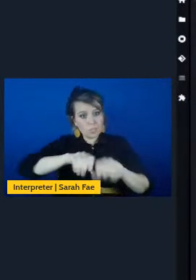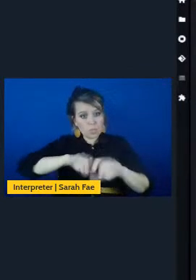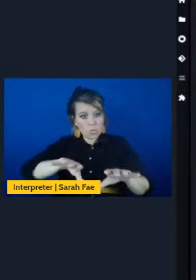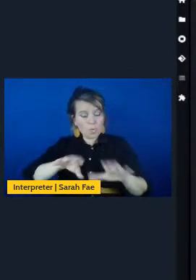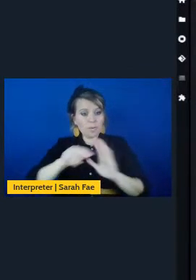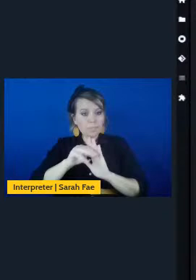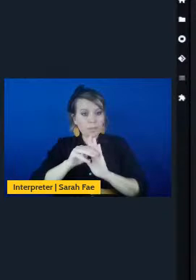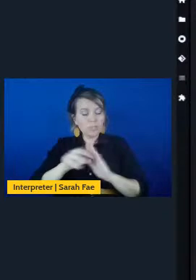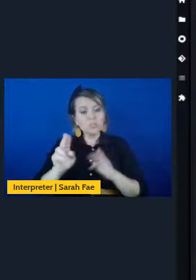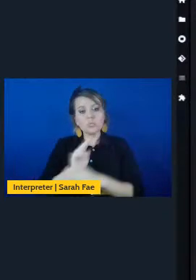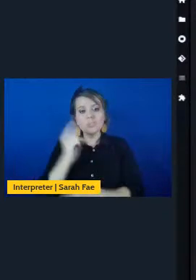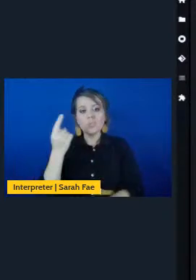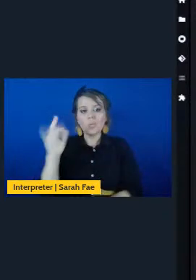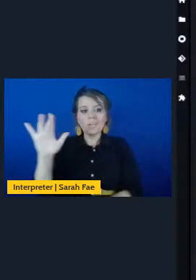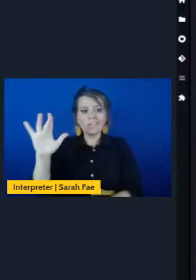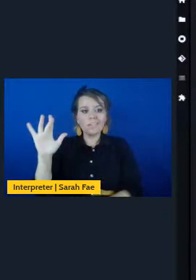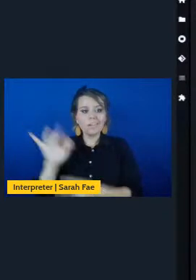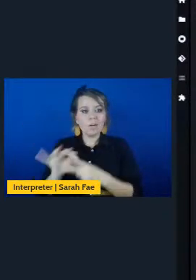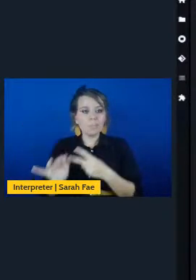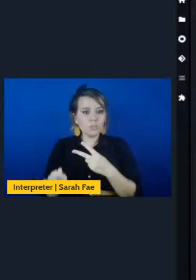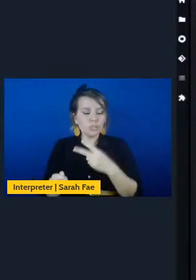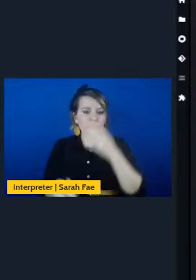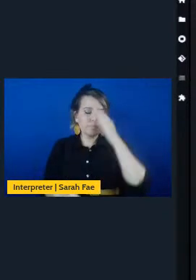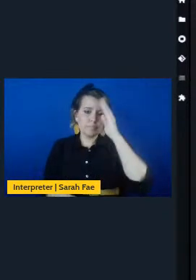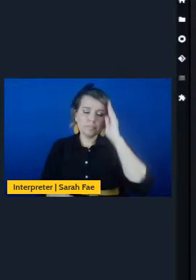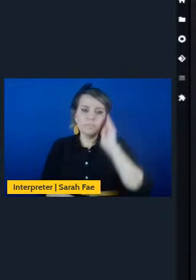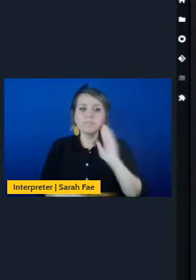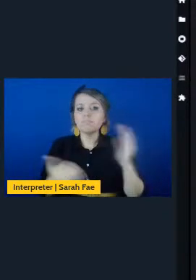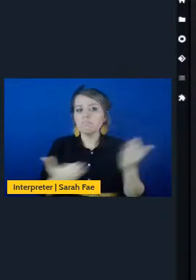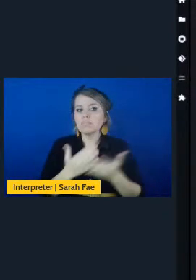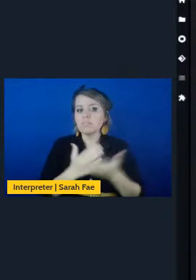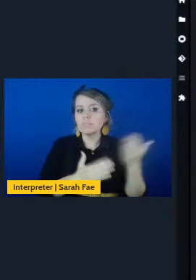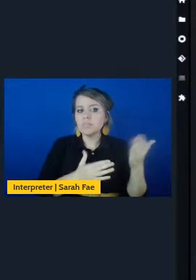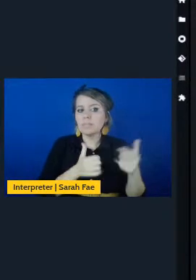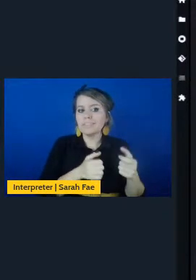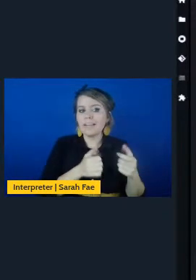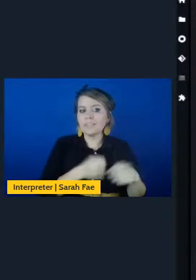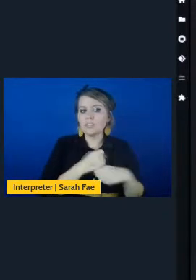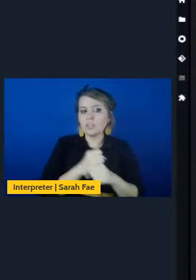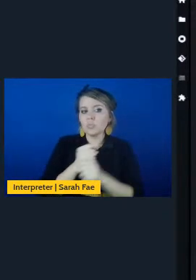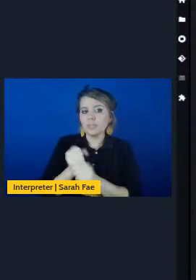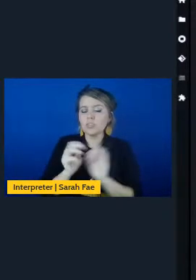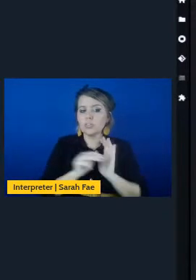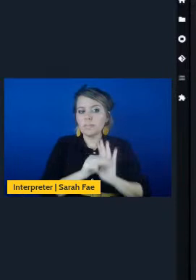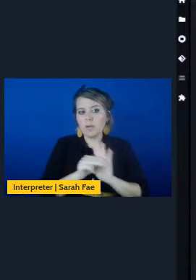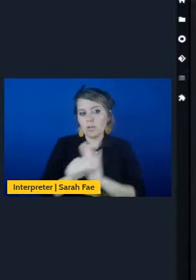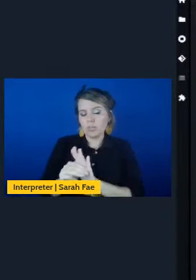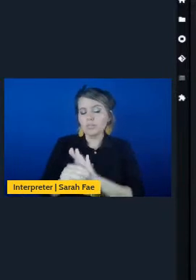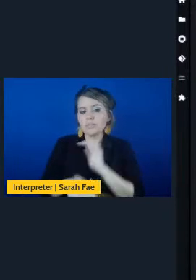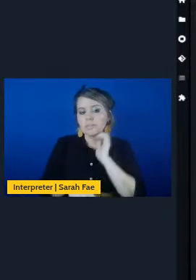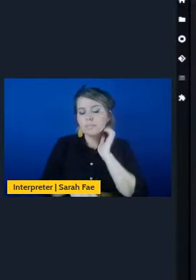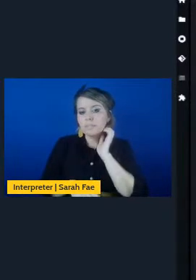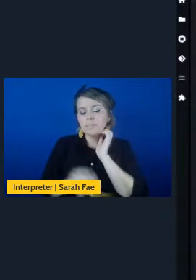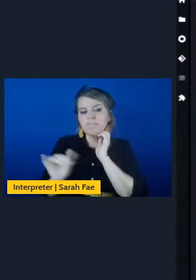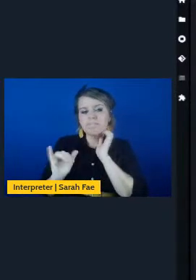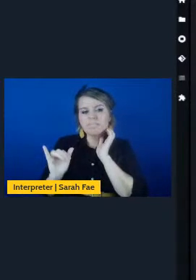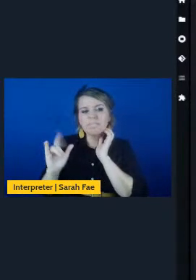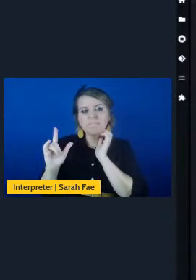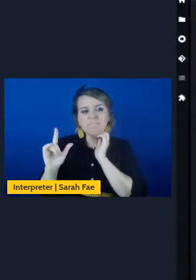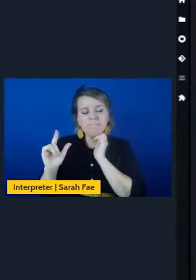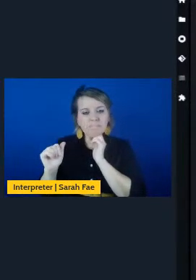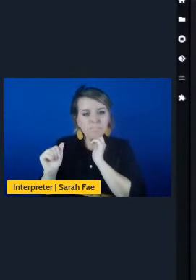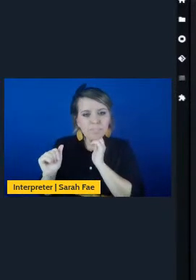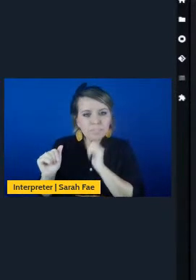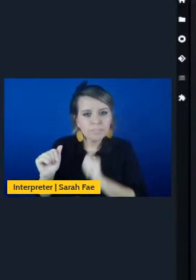a one-click option. So here are some of the text generation models. So some of the more advanced like Llama, Jurassic